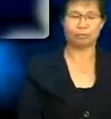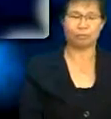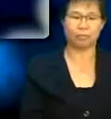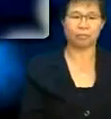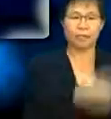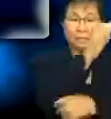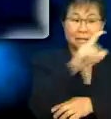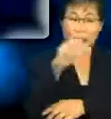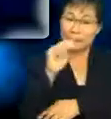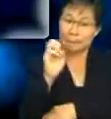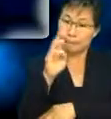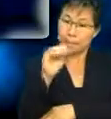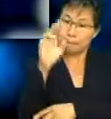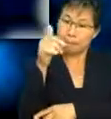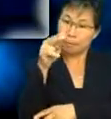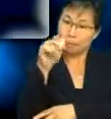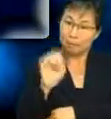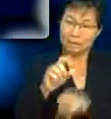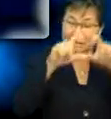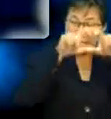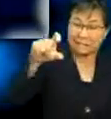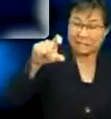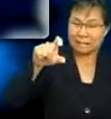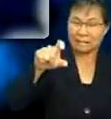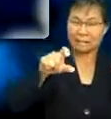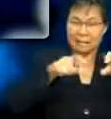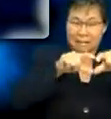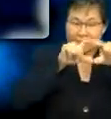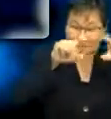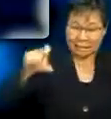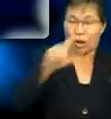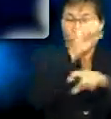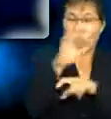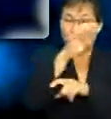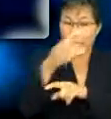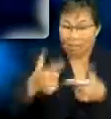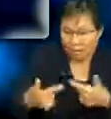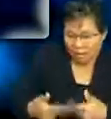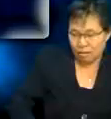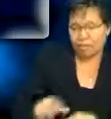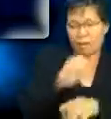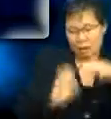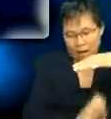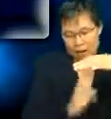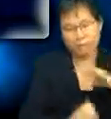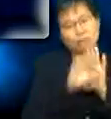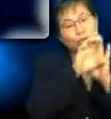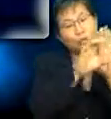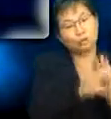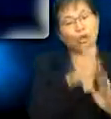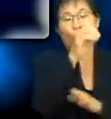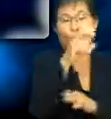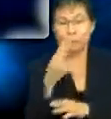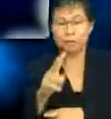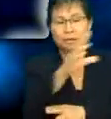The cell membrane is the thickest layer of the cell. It allows elements such as